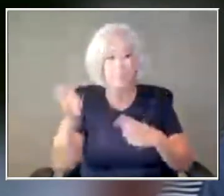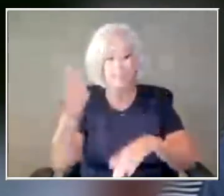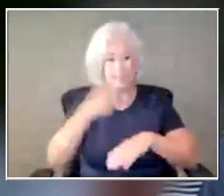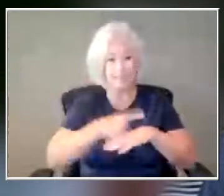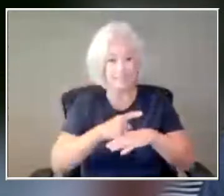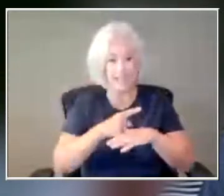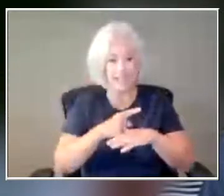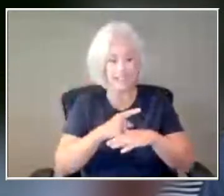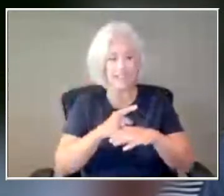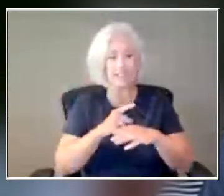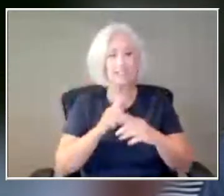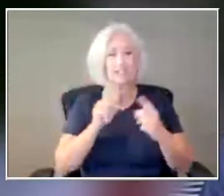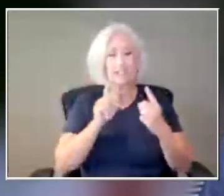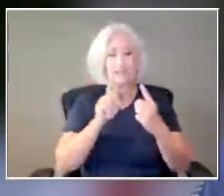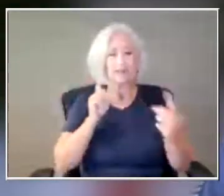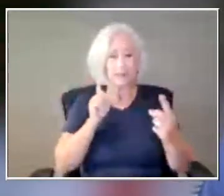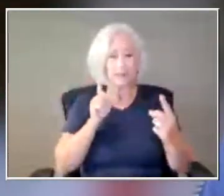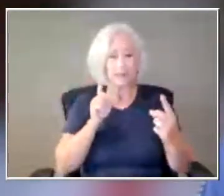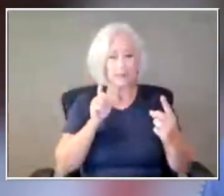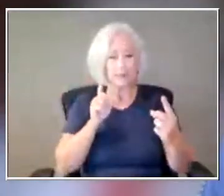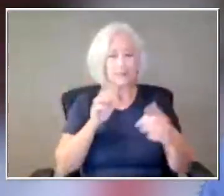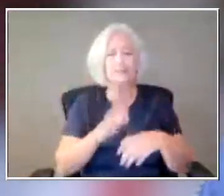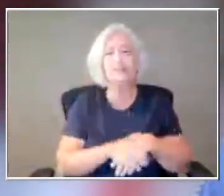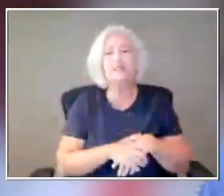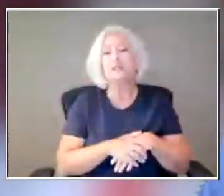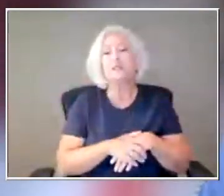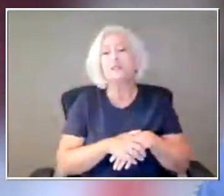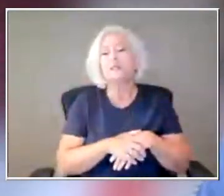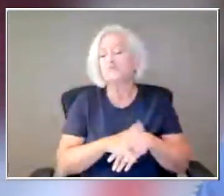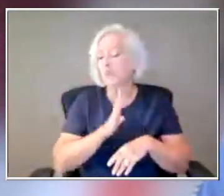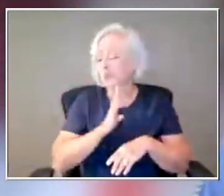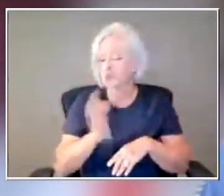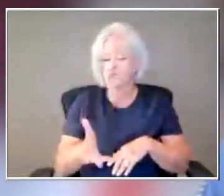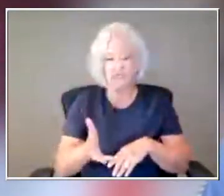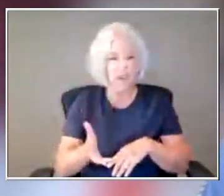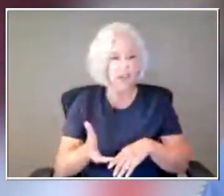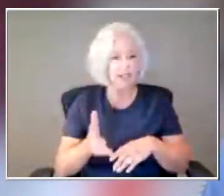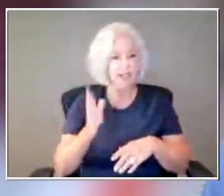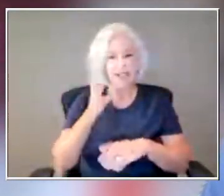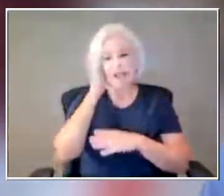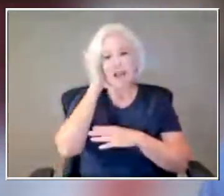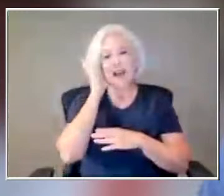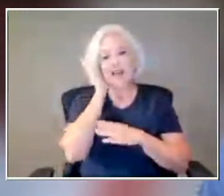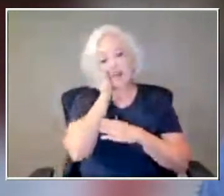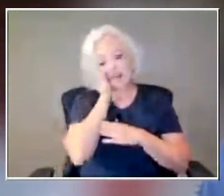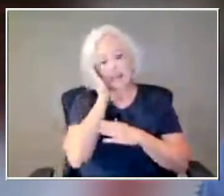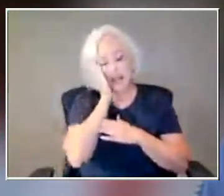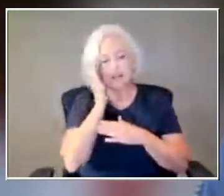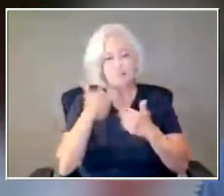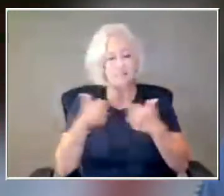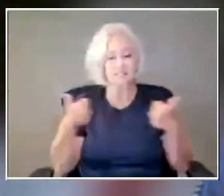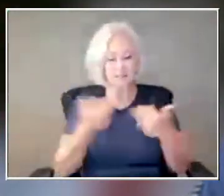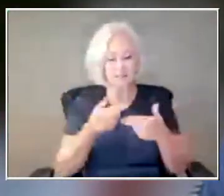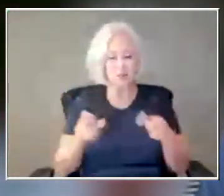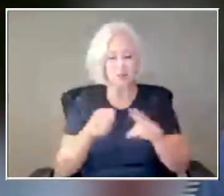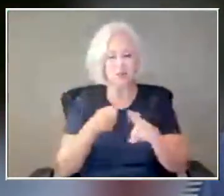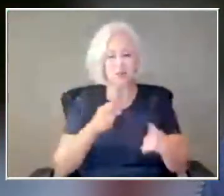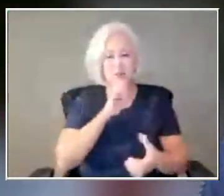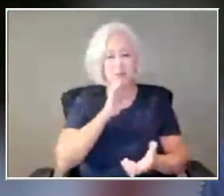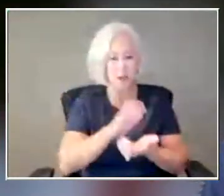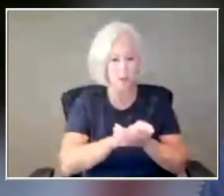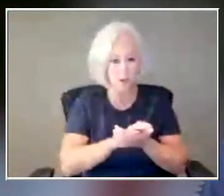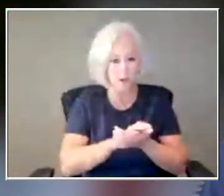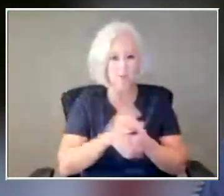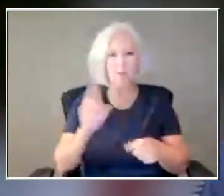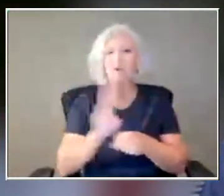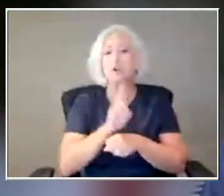that, I was fine. I, slept away from the wife, used my own bathroom, and washed my own